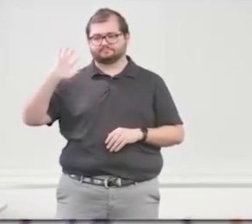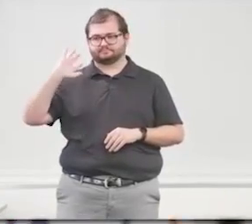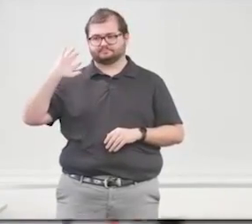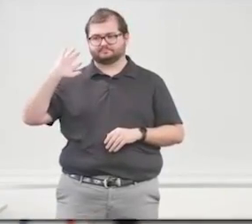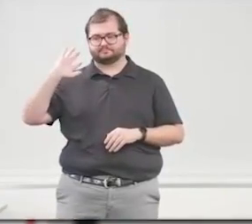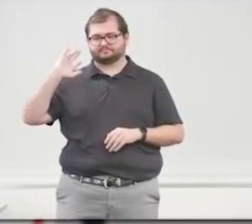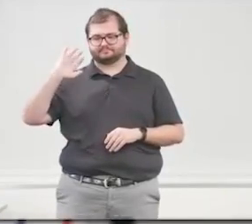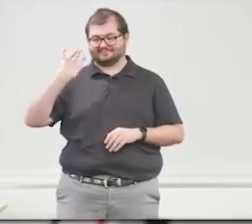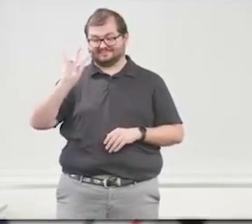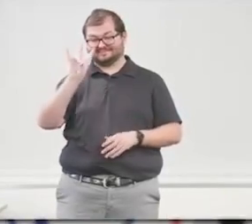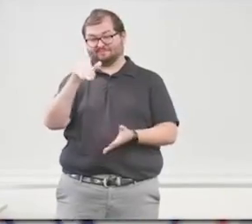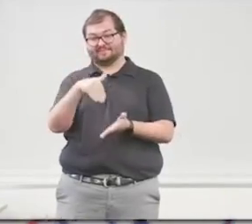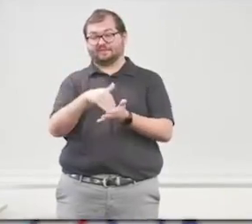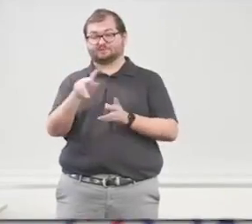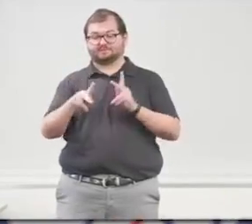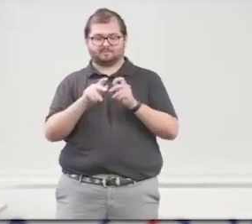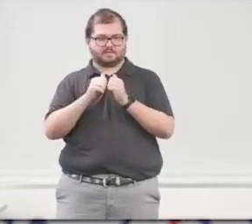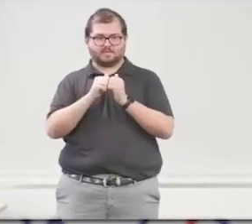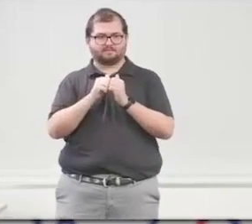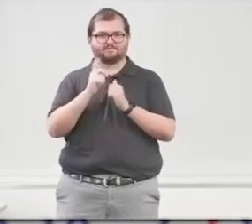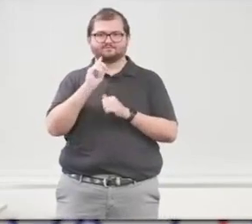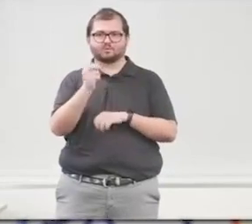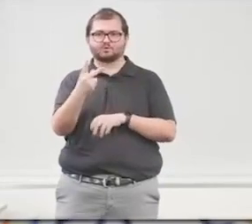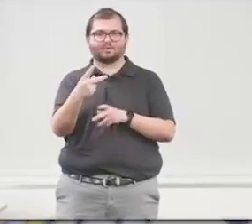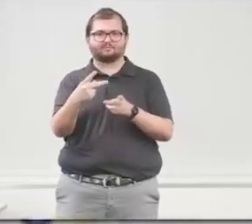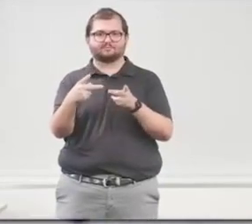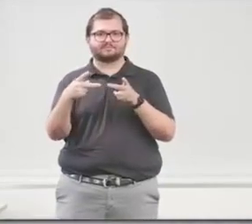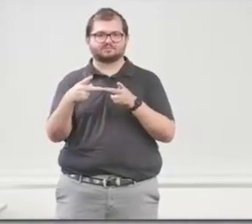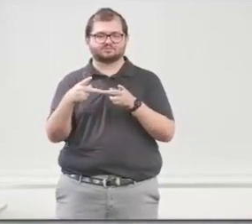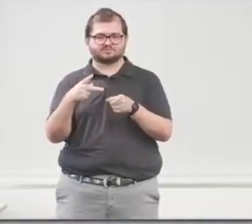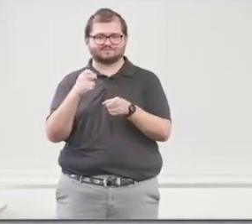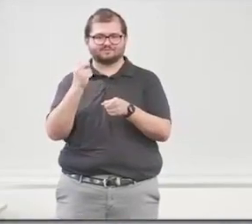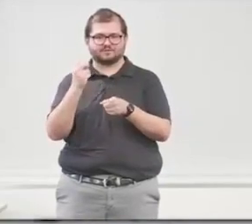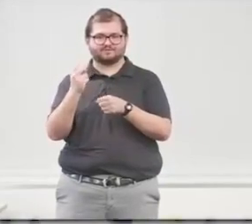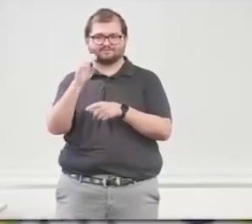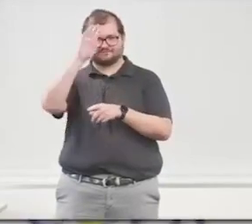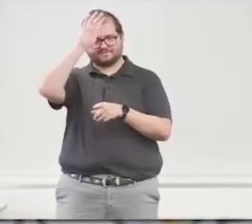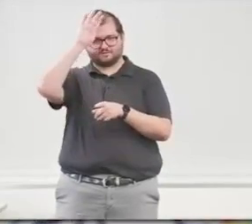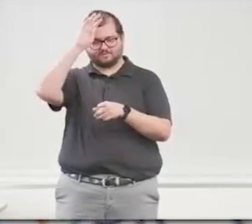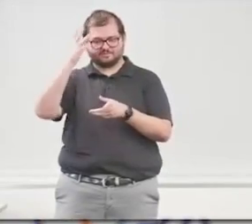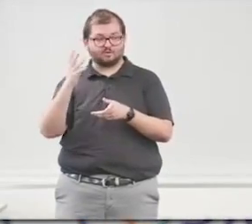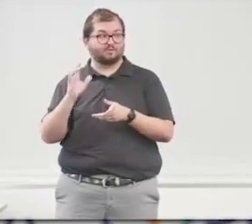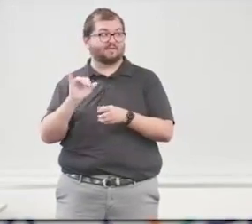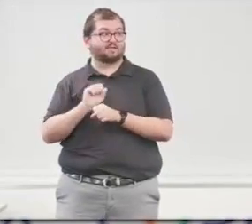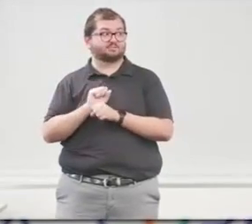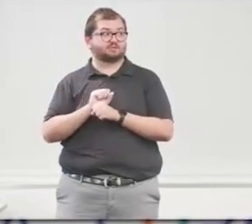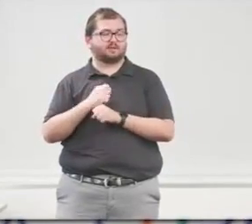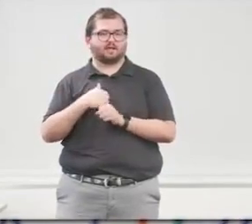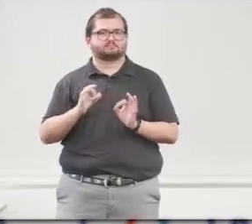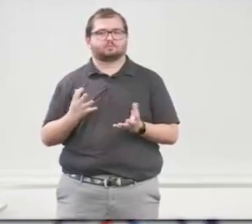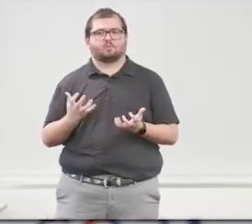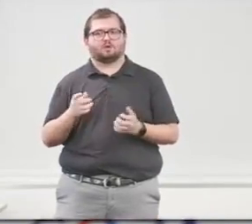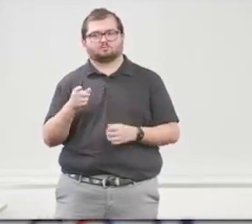like 7,000 people competing for 12 spots in the fire department. So that was a job that I definitely